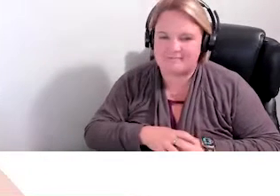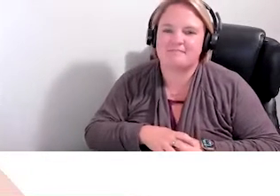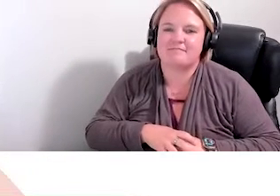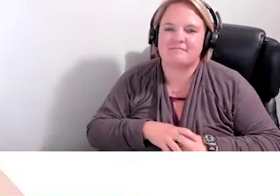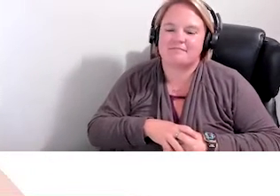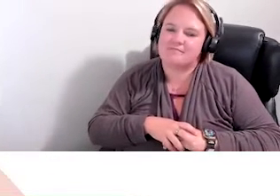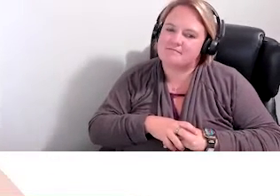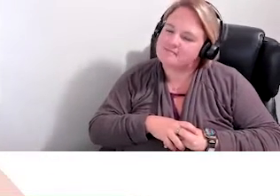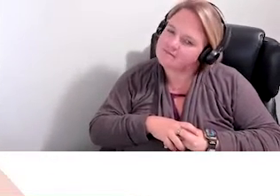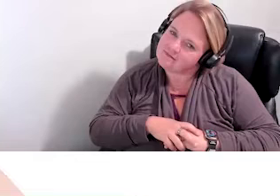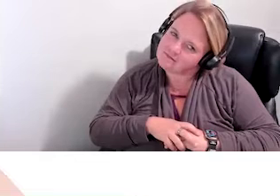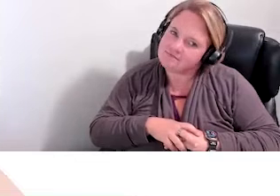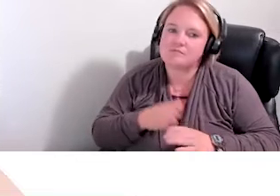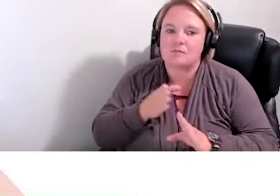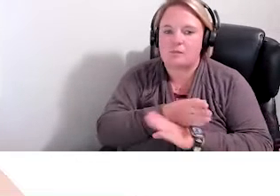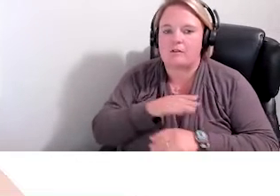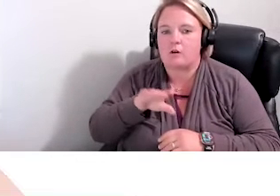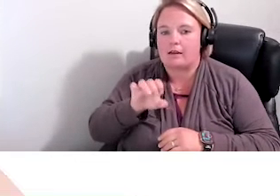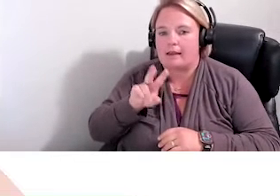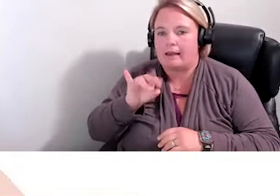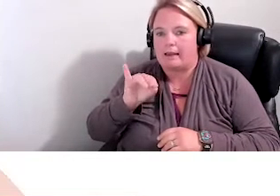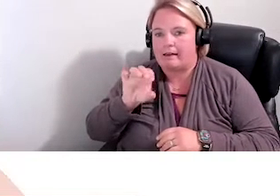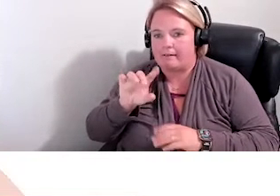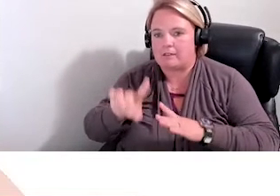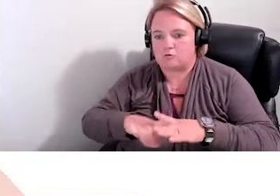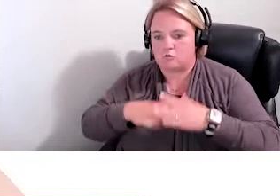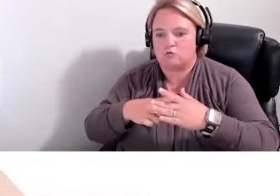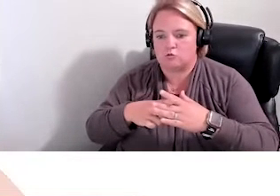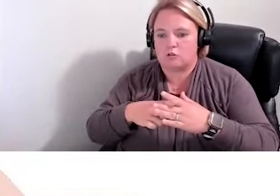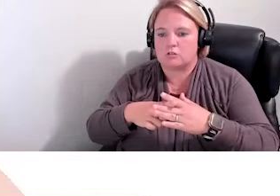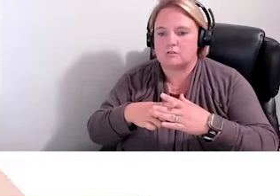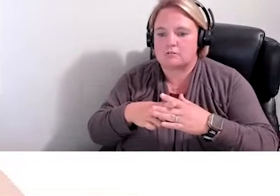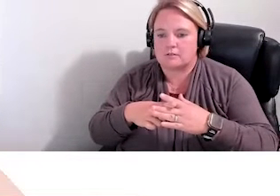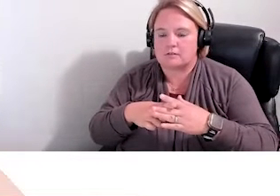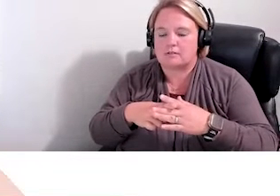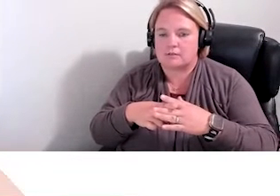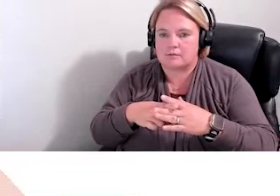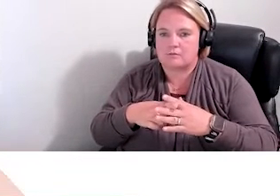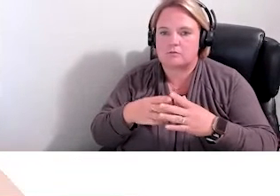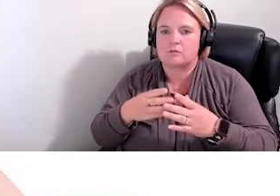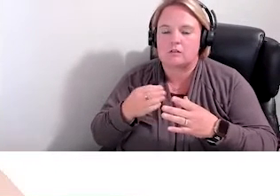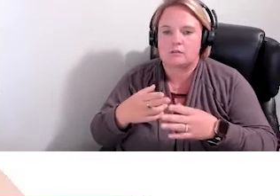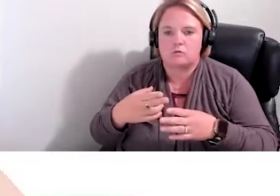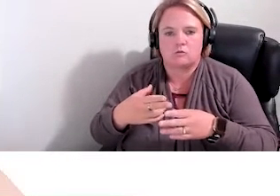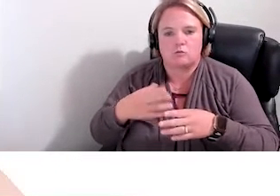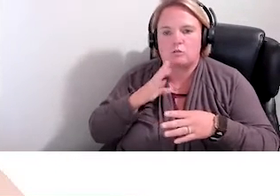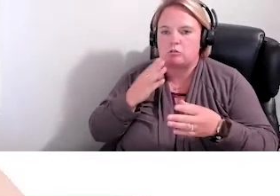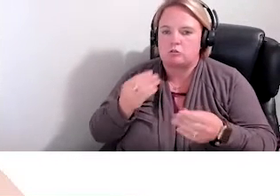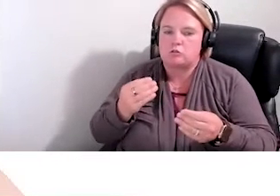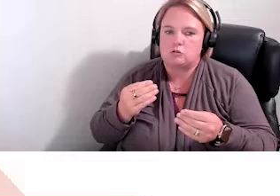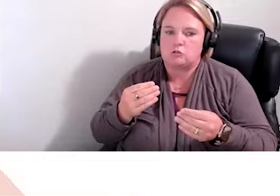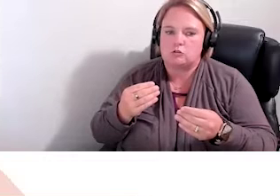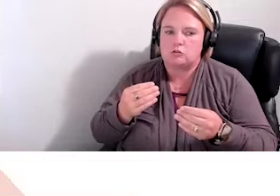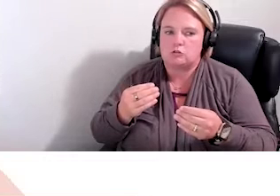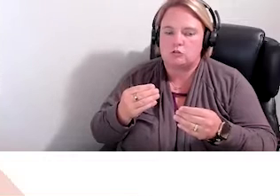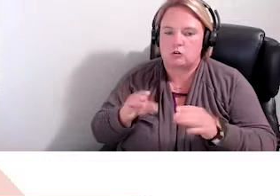And before Evie gets in and starts getting this presentation going, just want to give a little soft opening into Early Alert. I